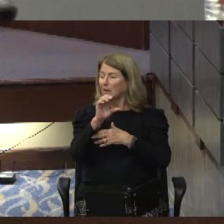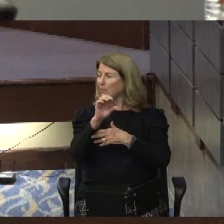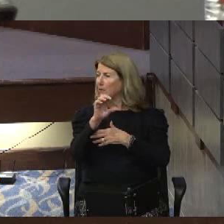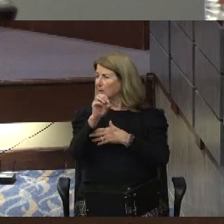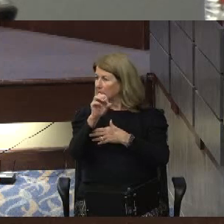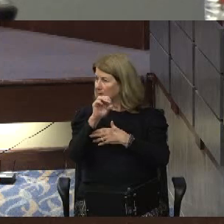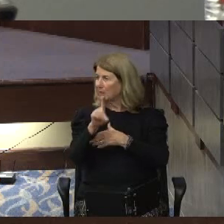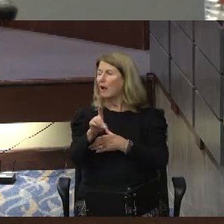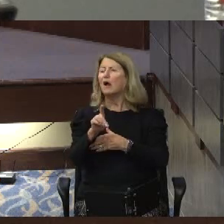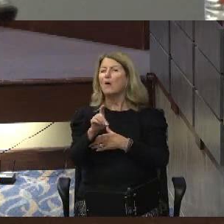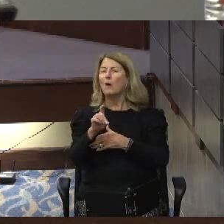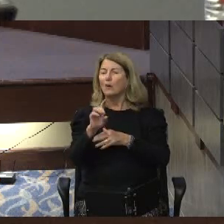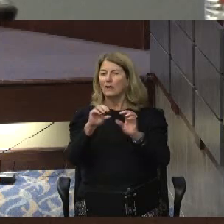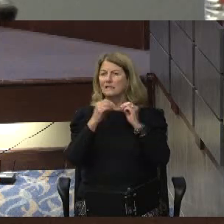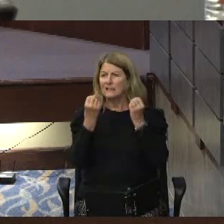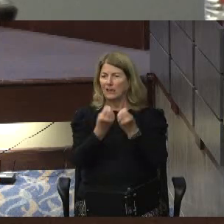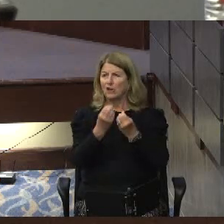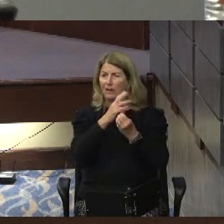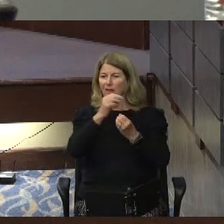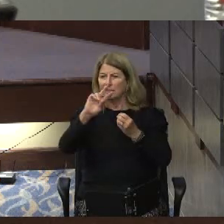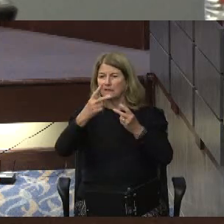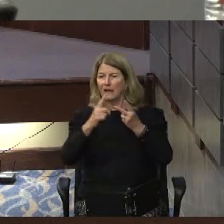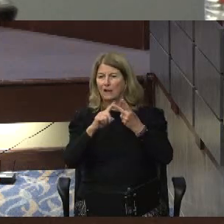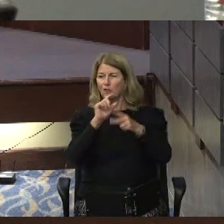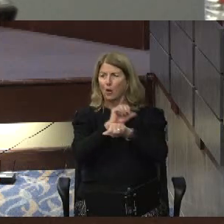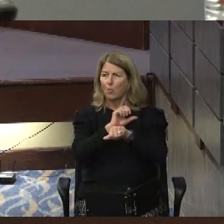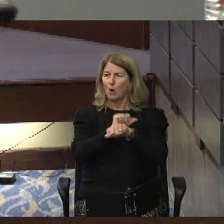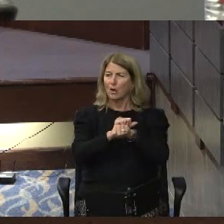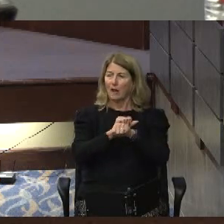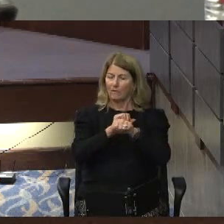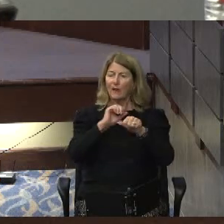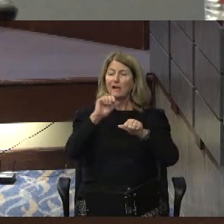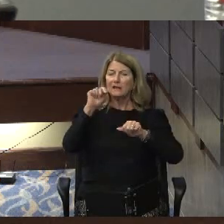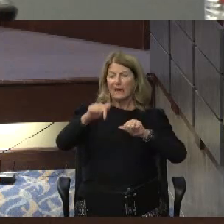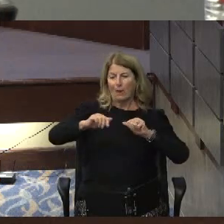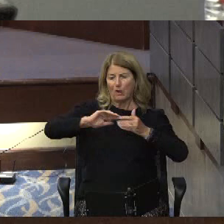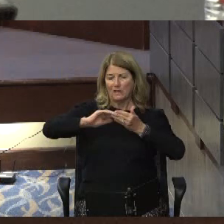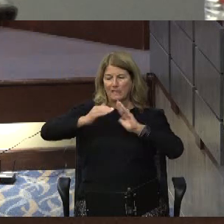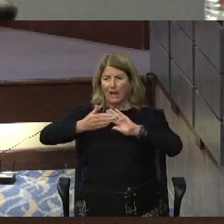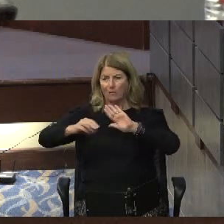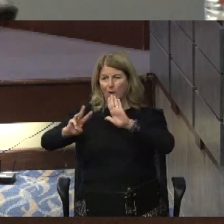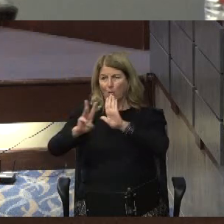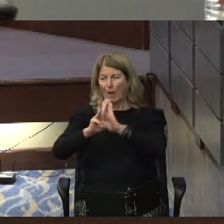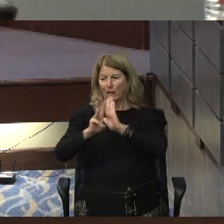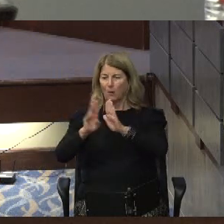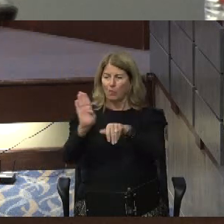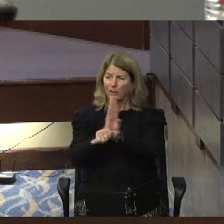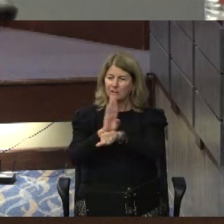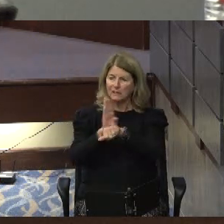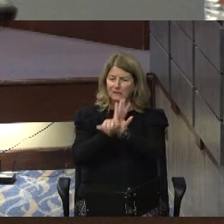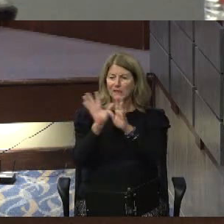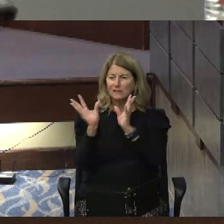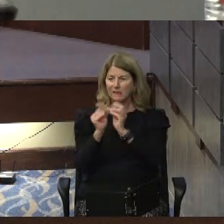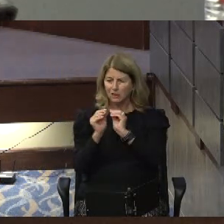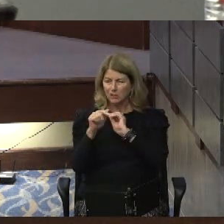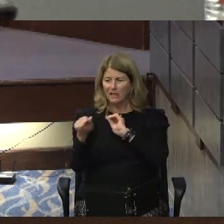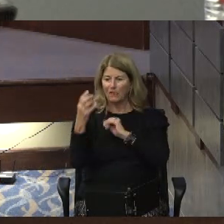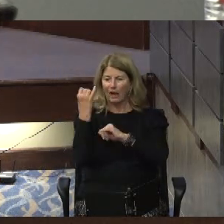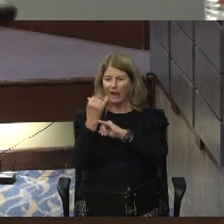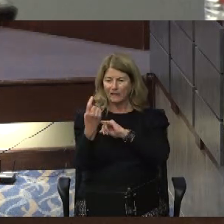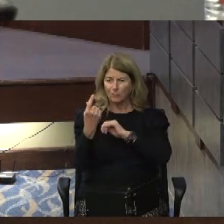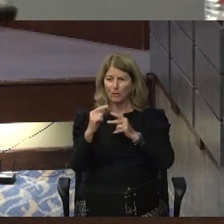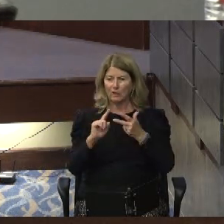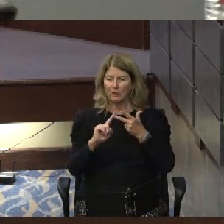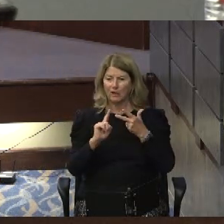second is an update on the work of the downtown Waco community visioning sessions. And lastly is